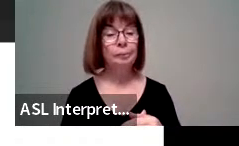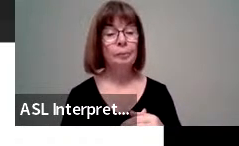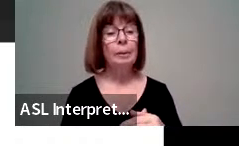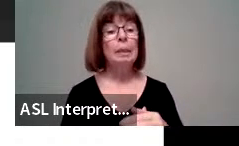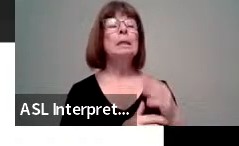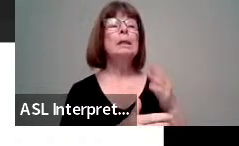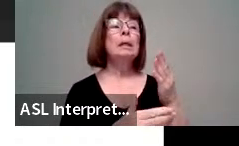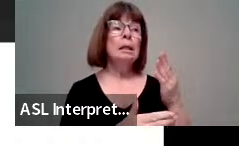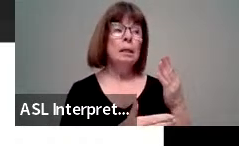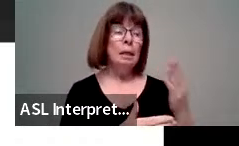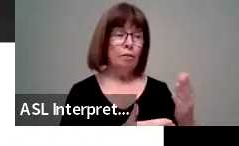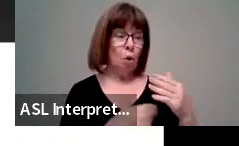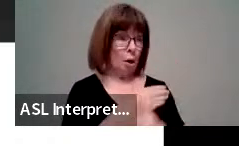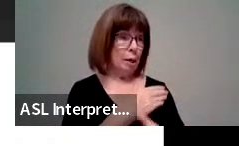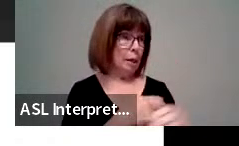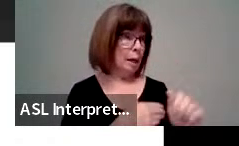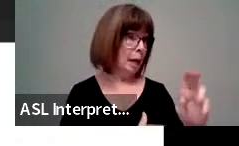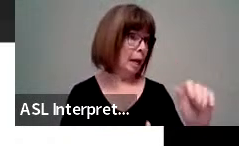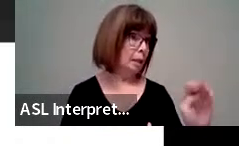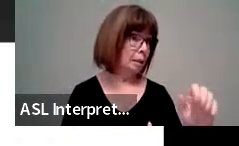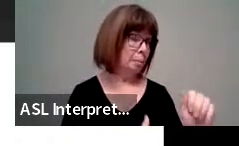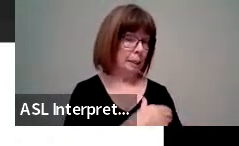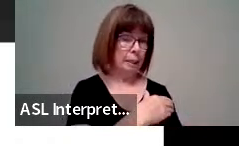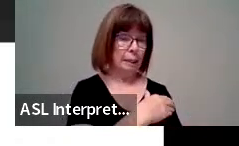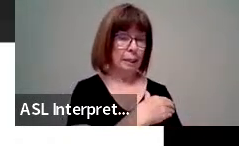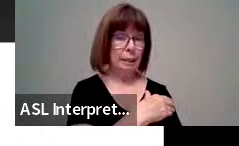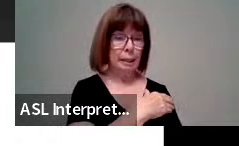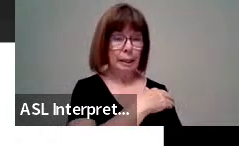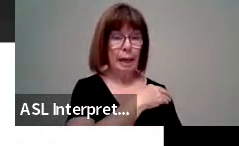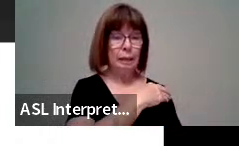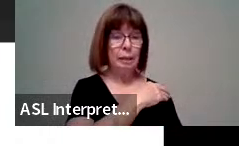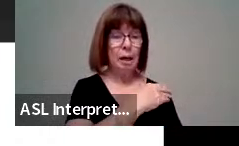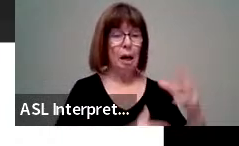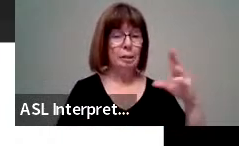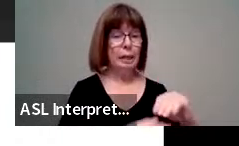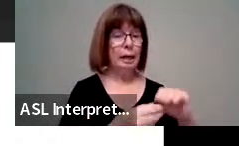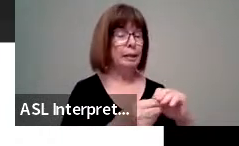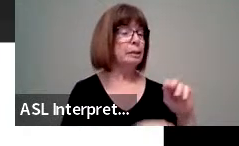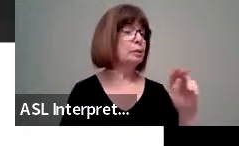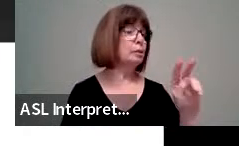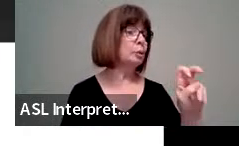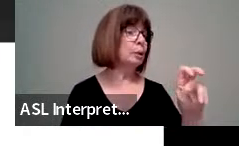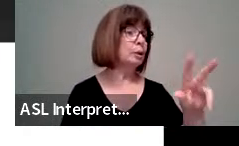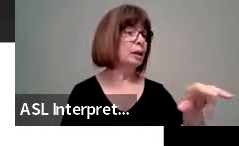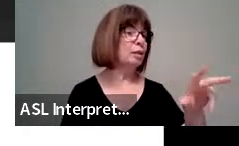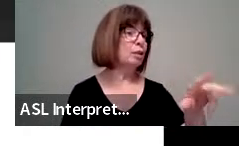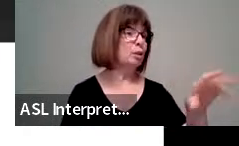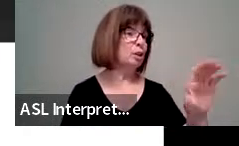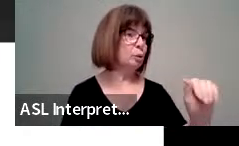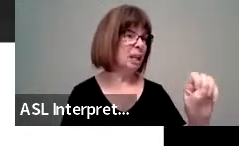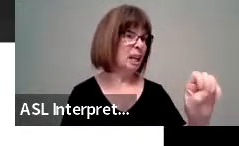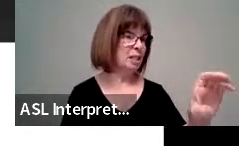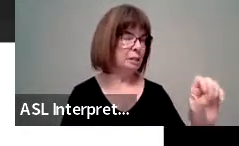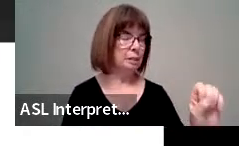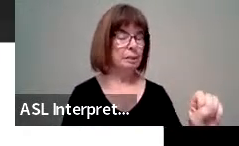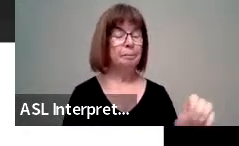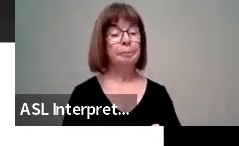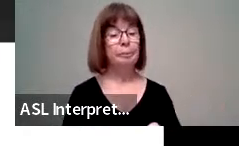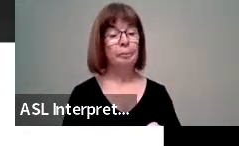So for Alameda County, Mpox cases are a total of 233. And as